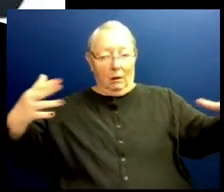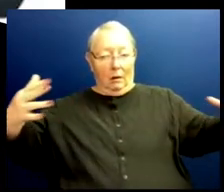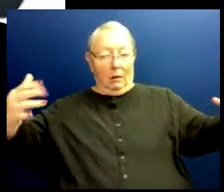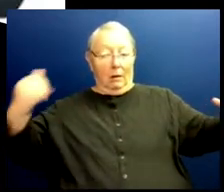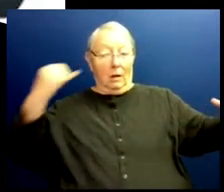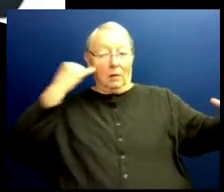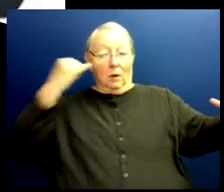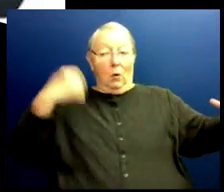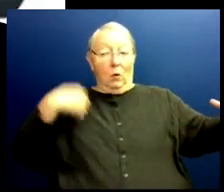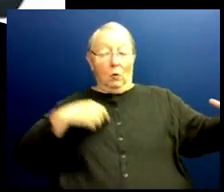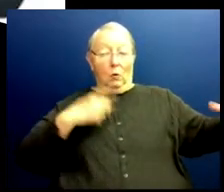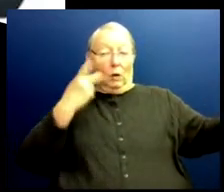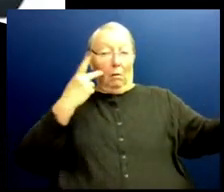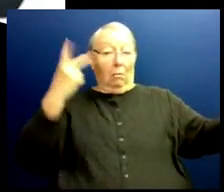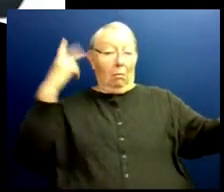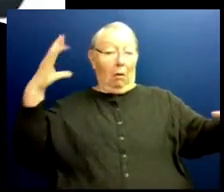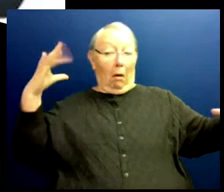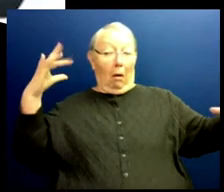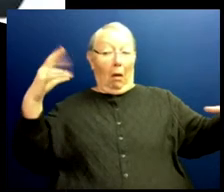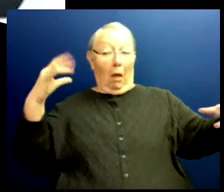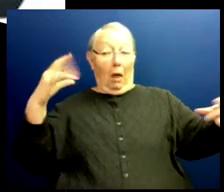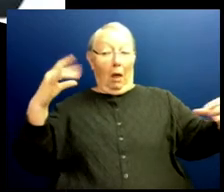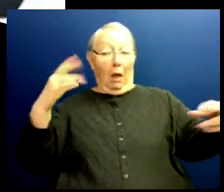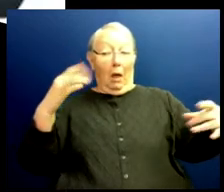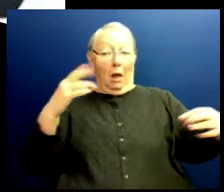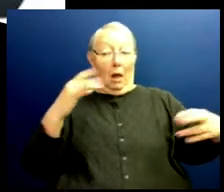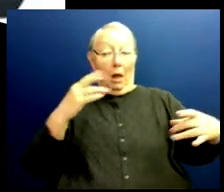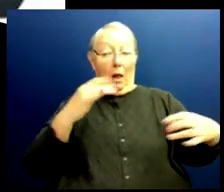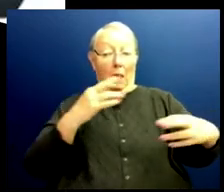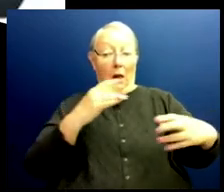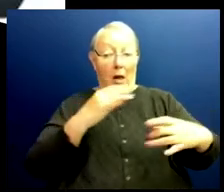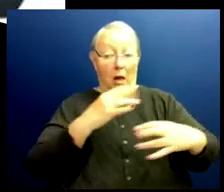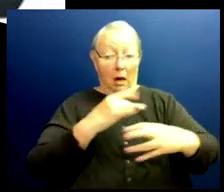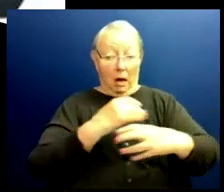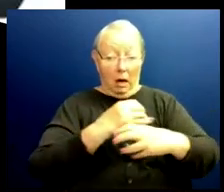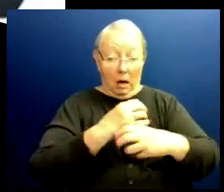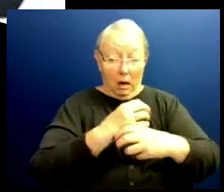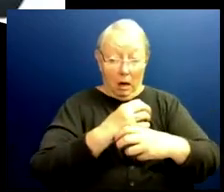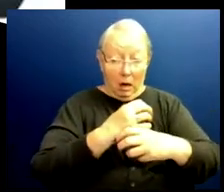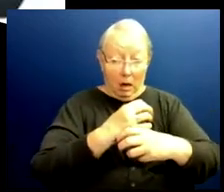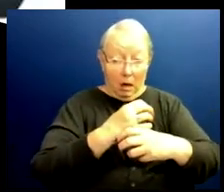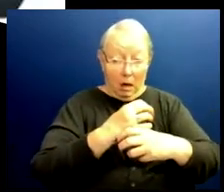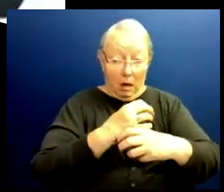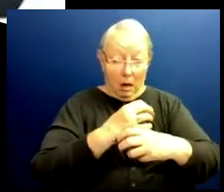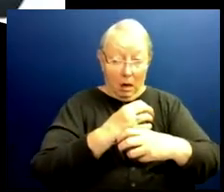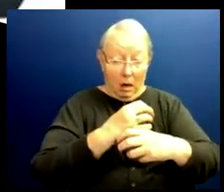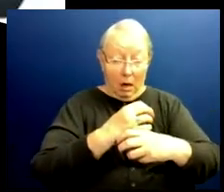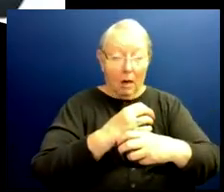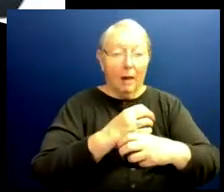the universe was more compact. Now, if we